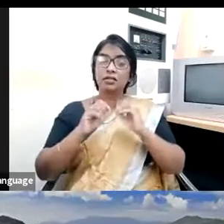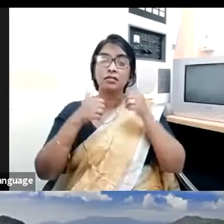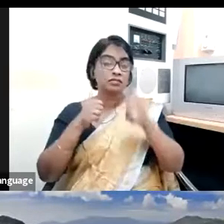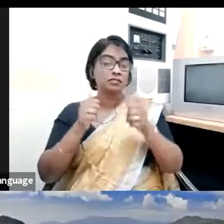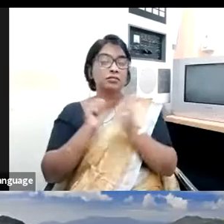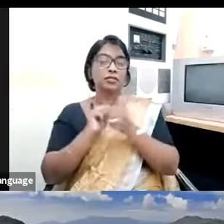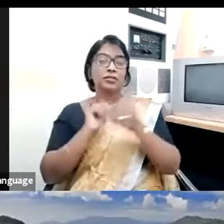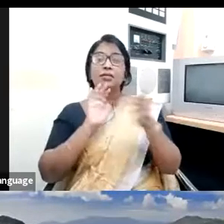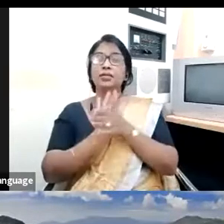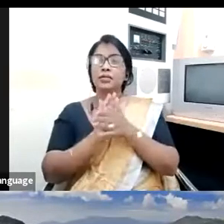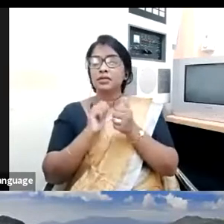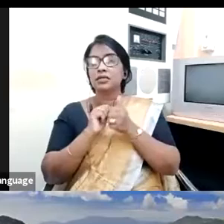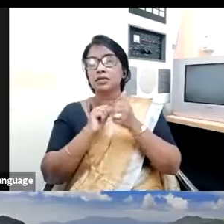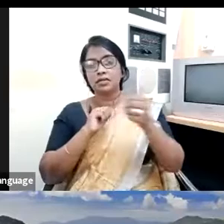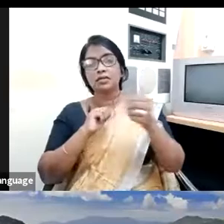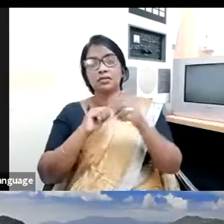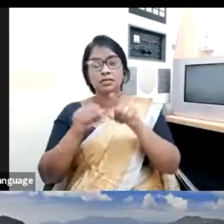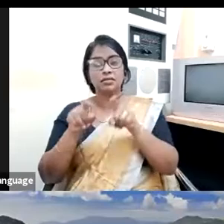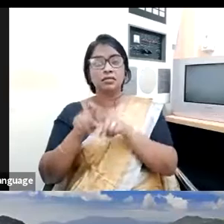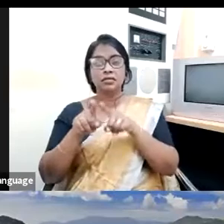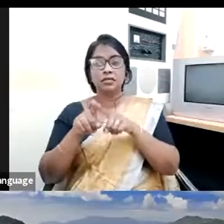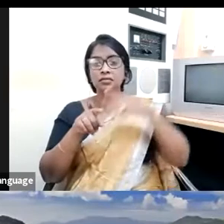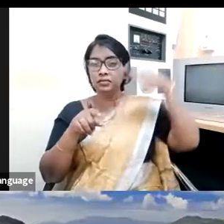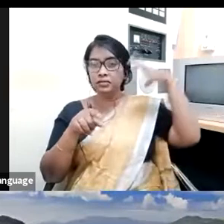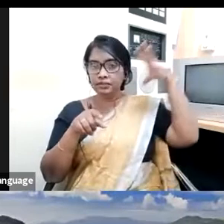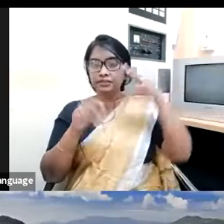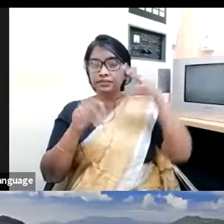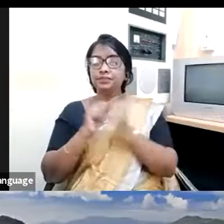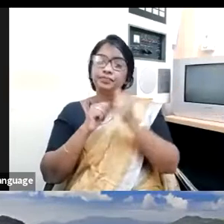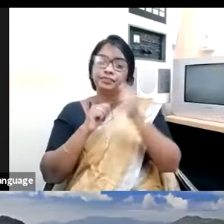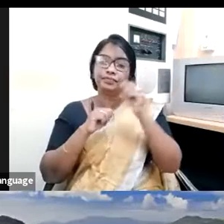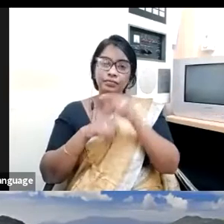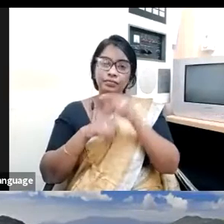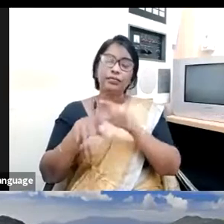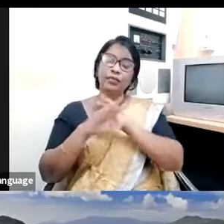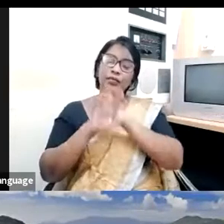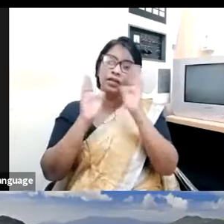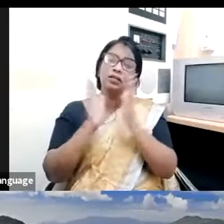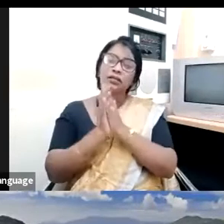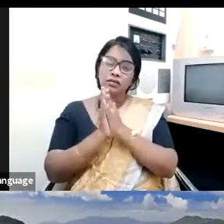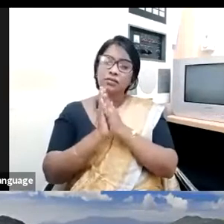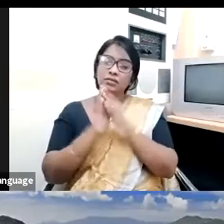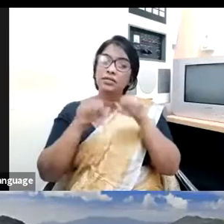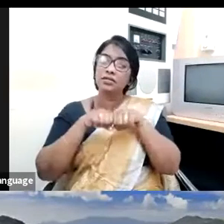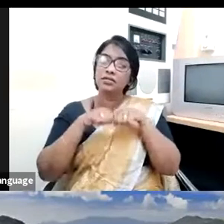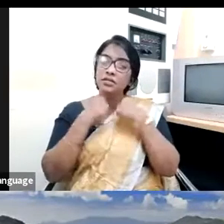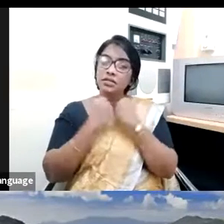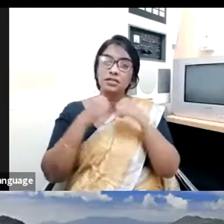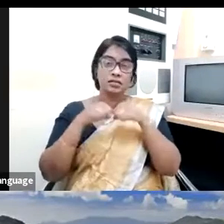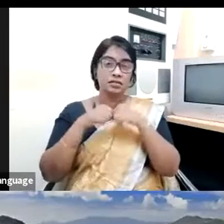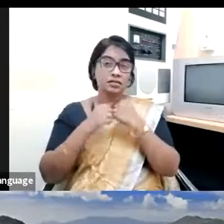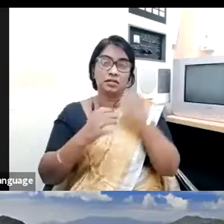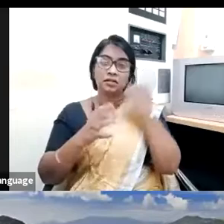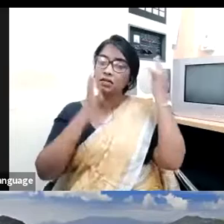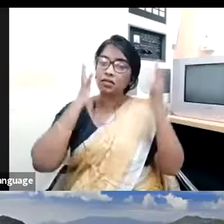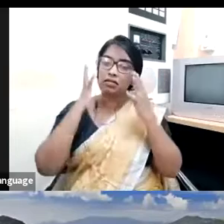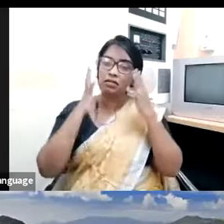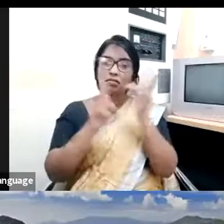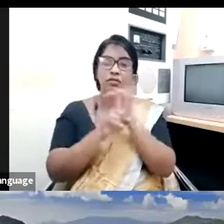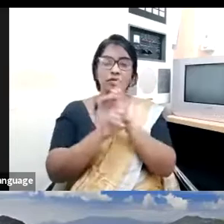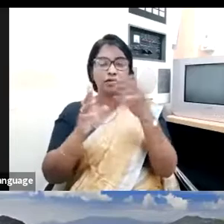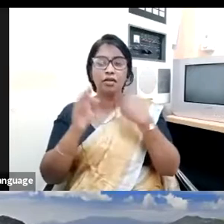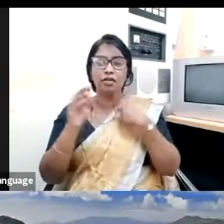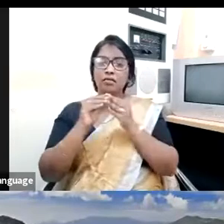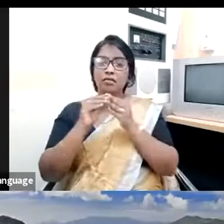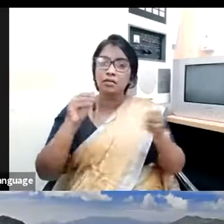you, every single company I'm directly or indirectly involved with, that is the target I set when I am involved with them. And